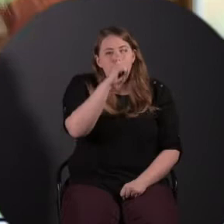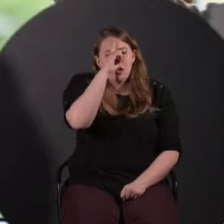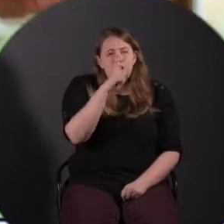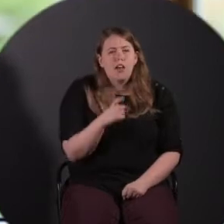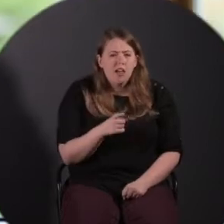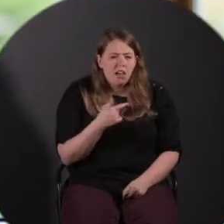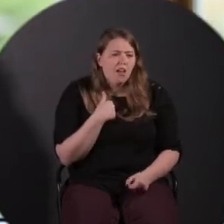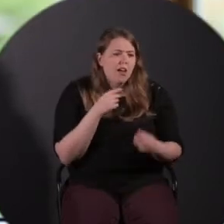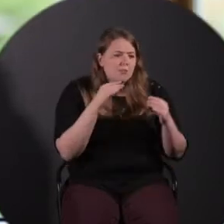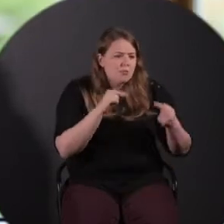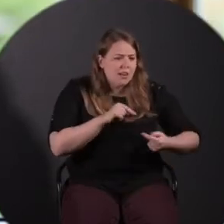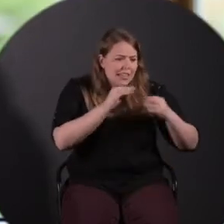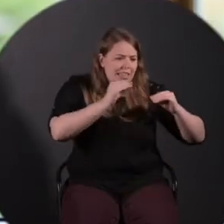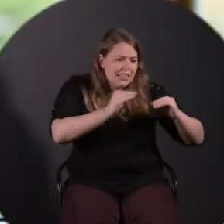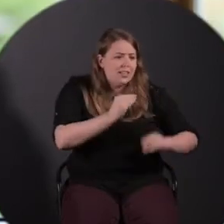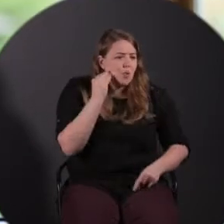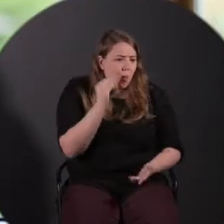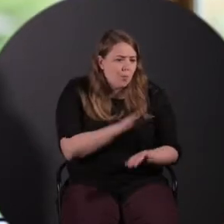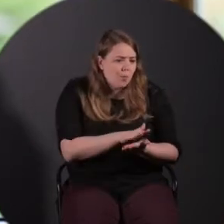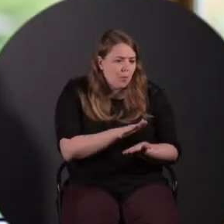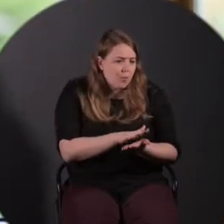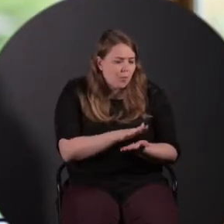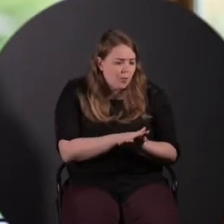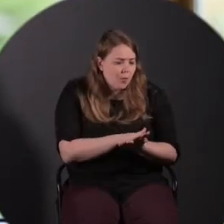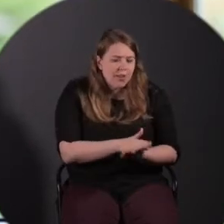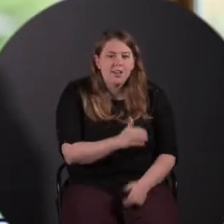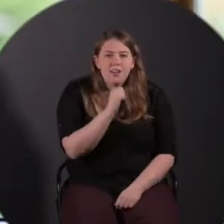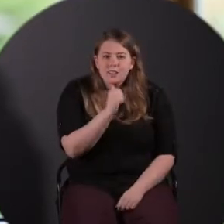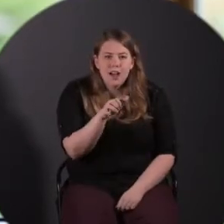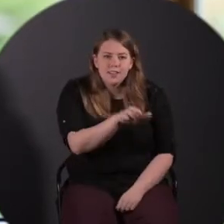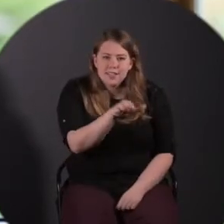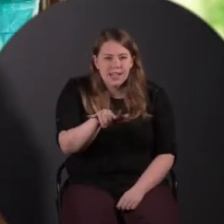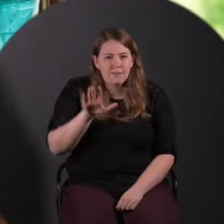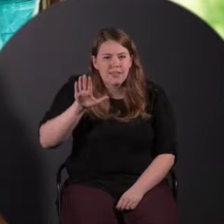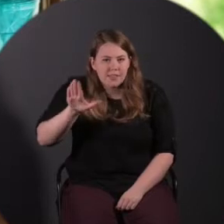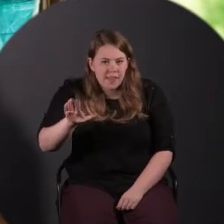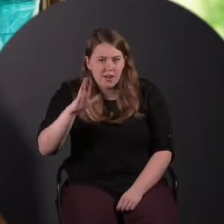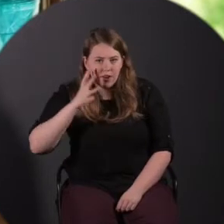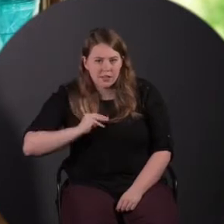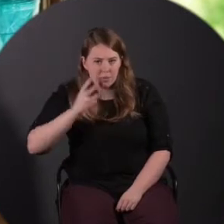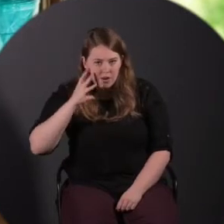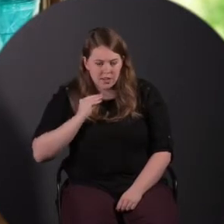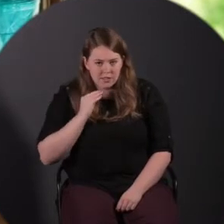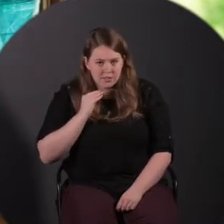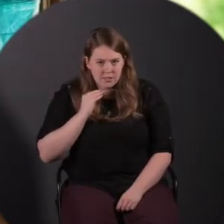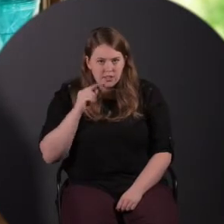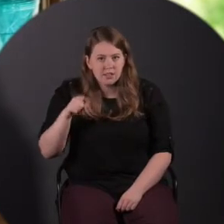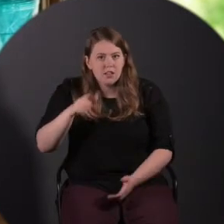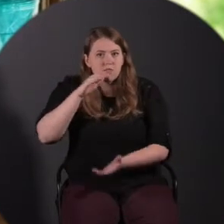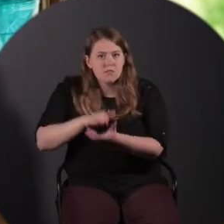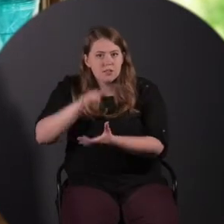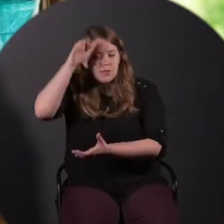kids and working from home. We can't even begin to imagine, right? This husband and wife were forced out of